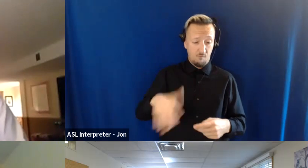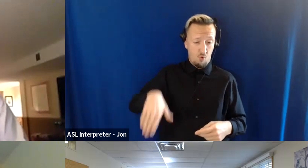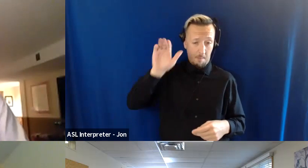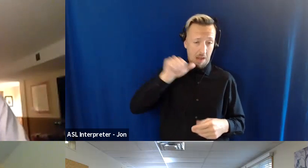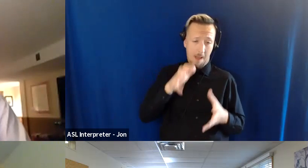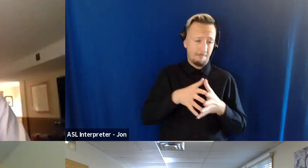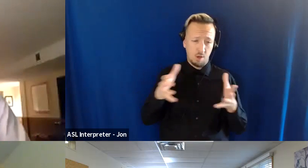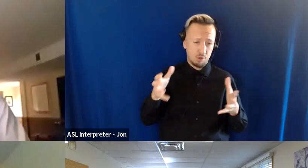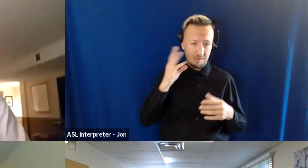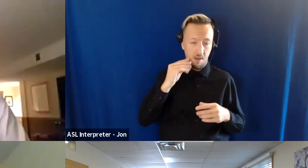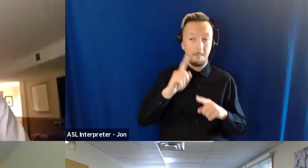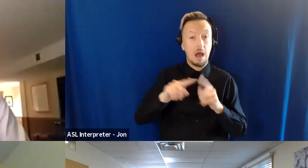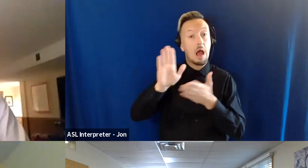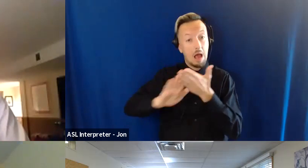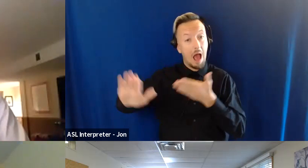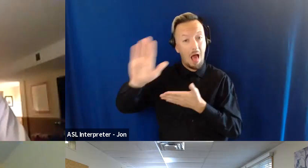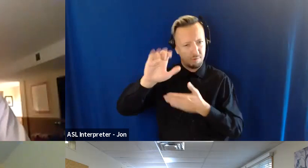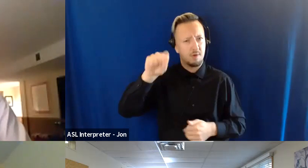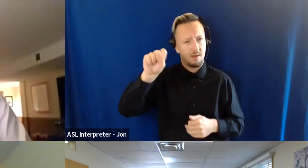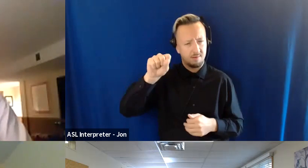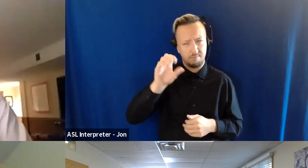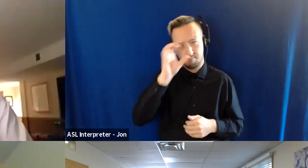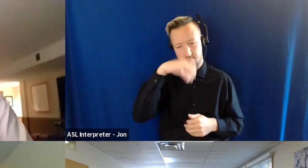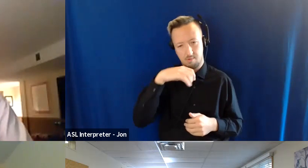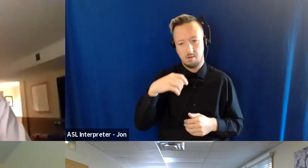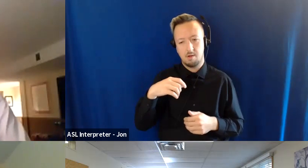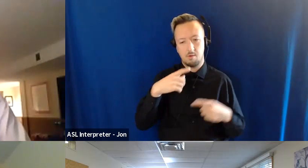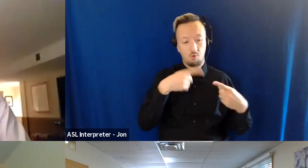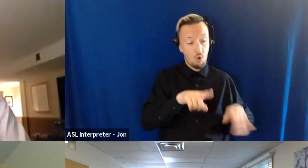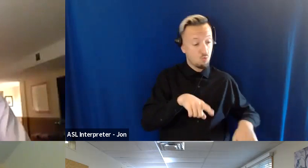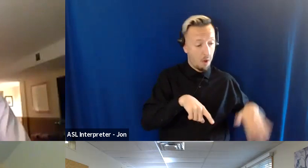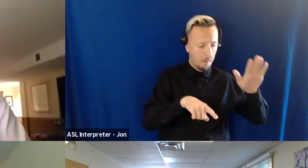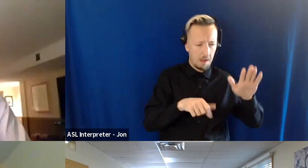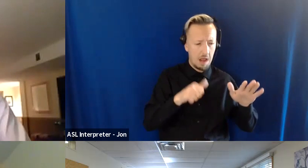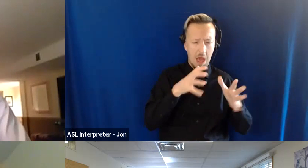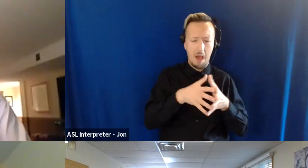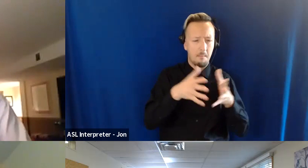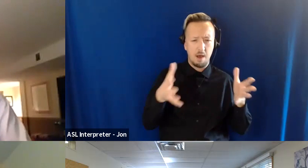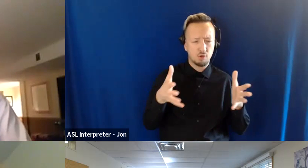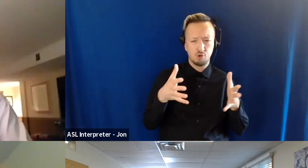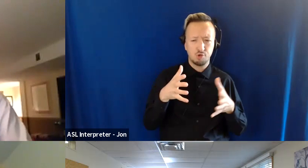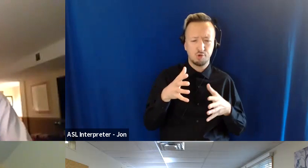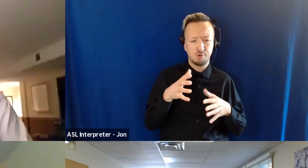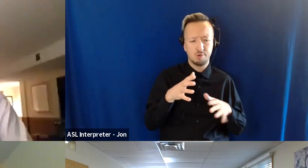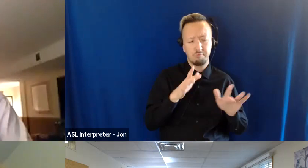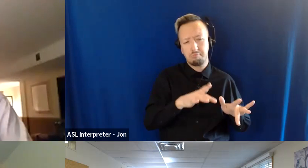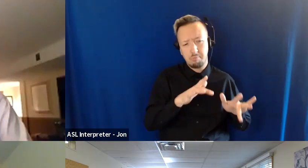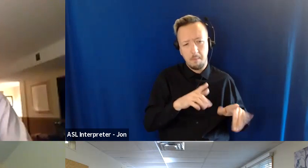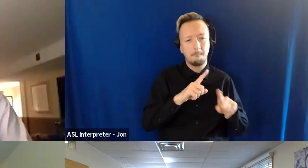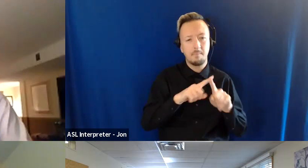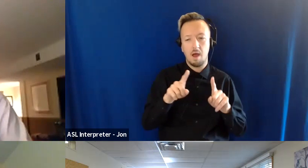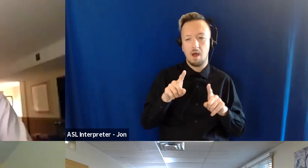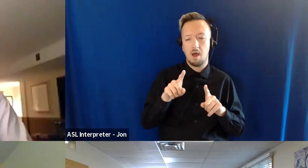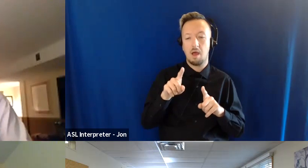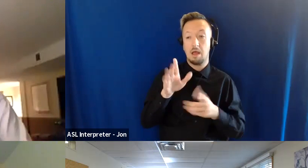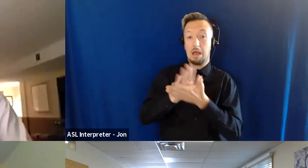so in college, ironically, and when I was growing up, I didn't get a lot of that in rural America, but it was